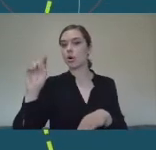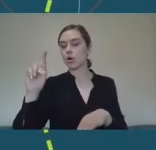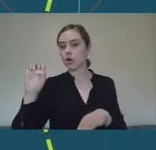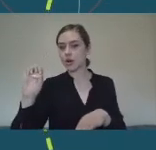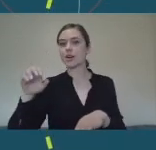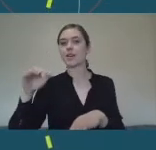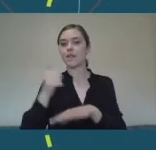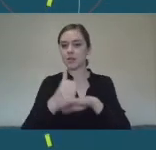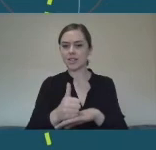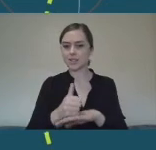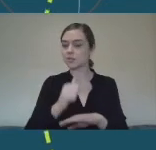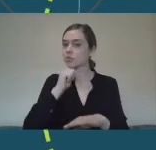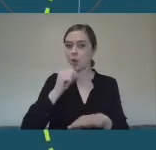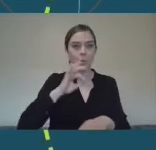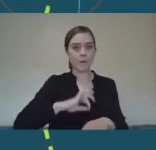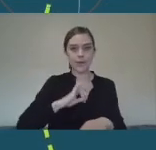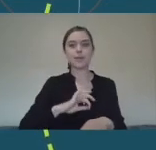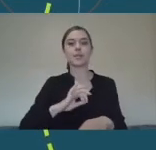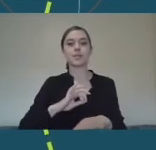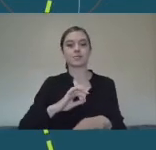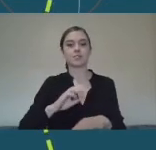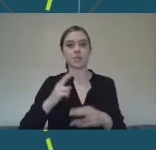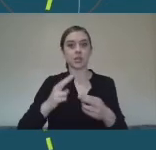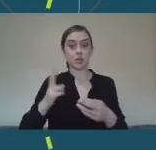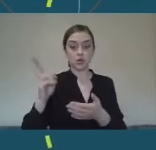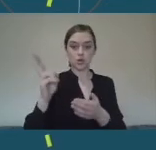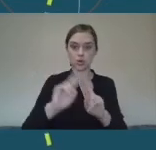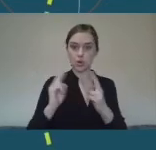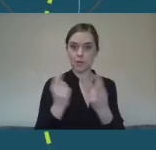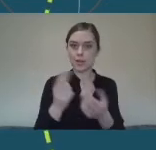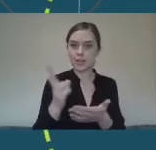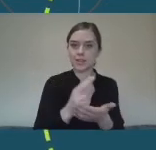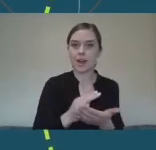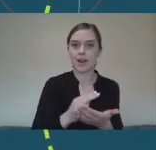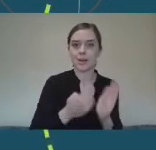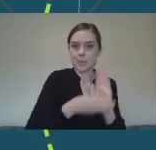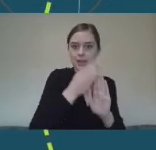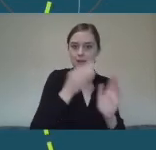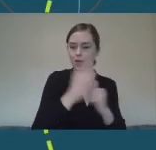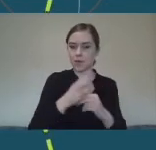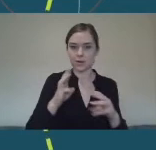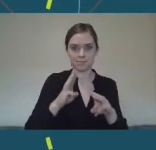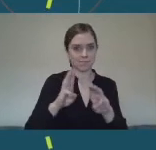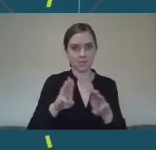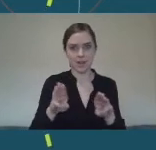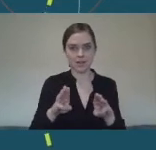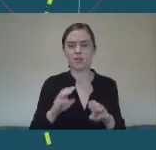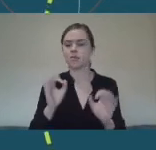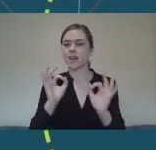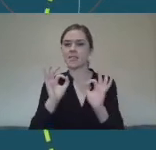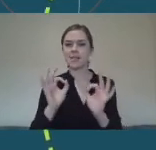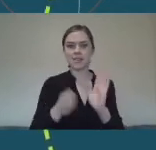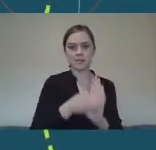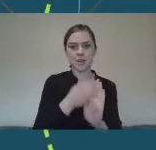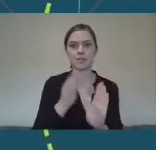nonprofit, not-for-profit, universally designed exercise facility for people with disabilities. It's an absolutely amazing place, and I would